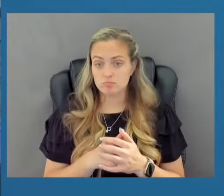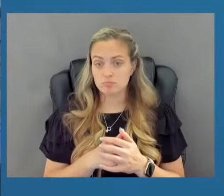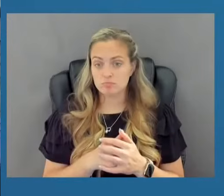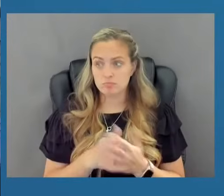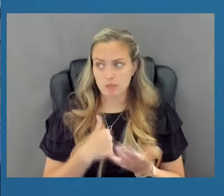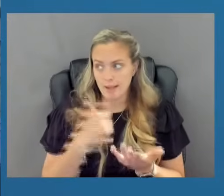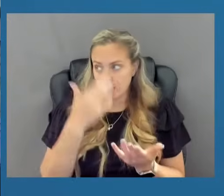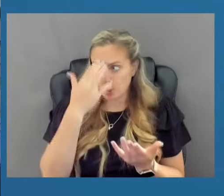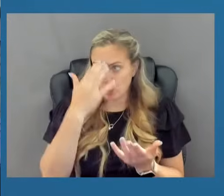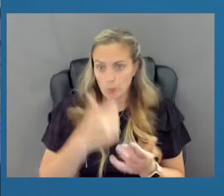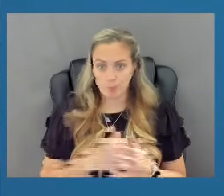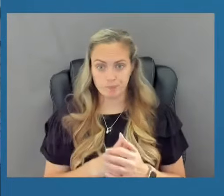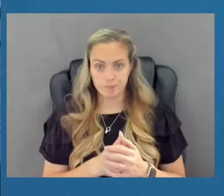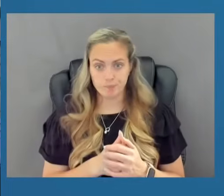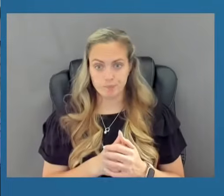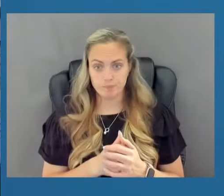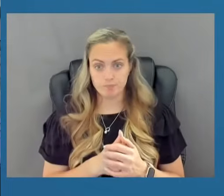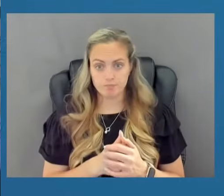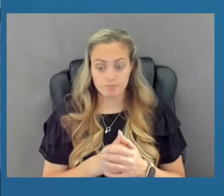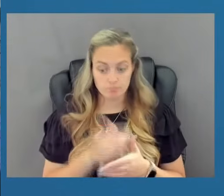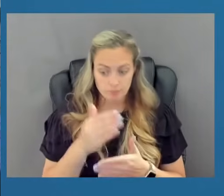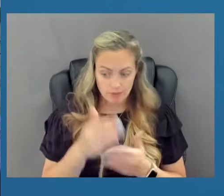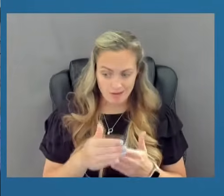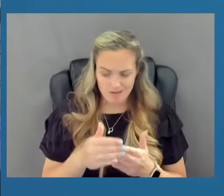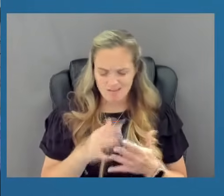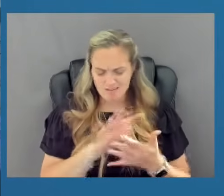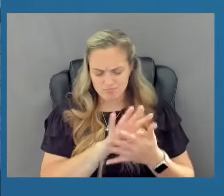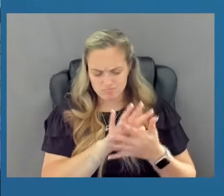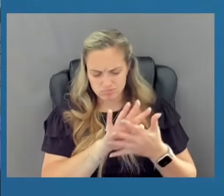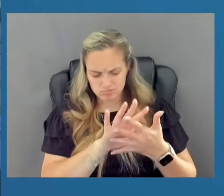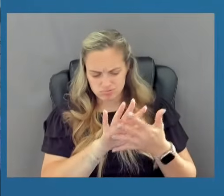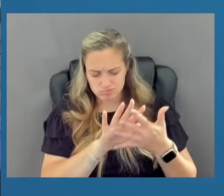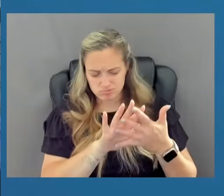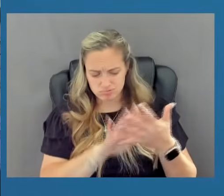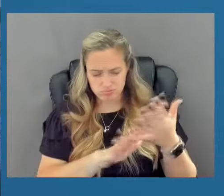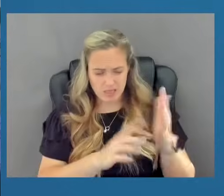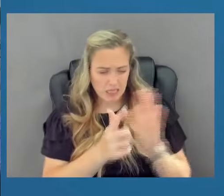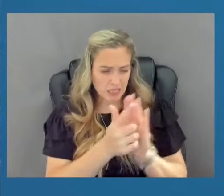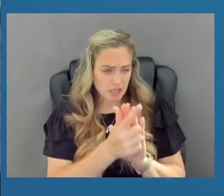this. At the end of all the legal jargon,